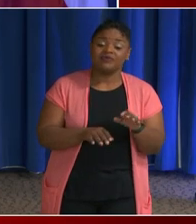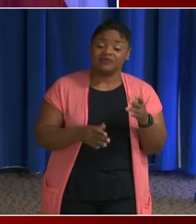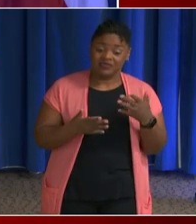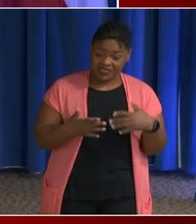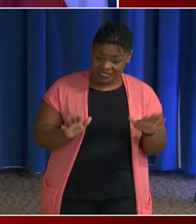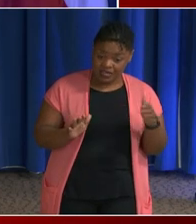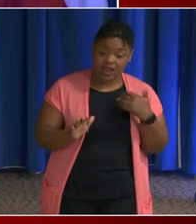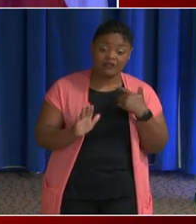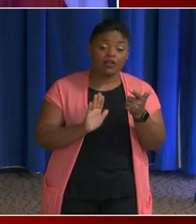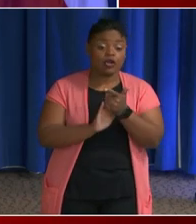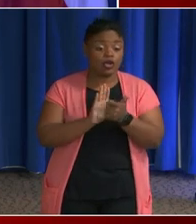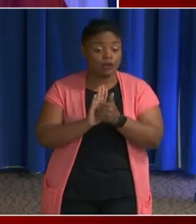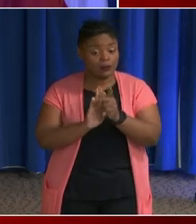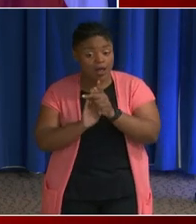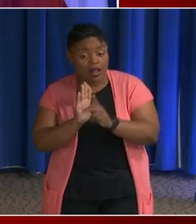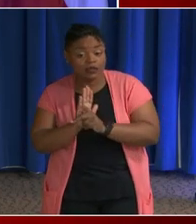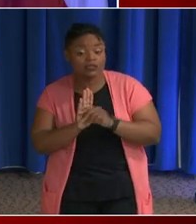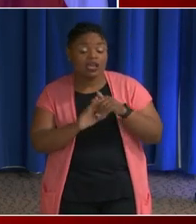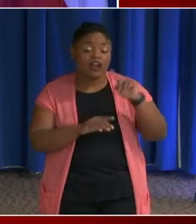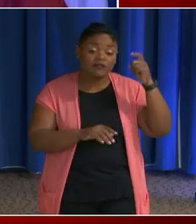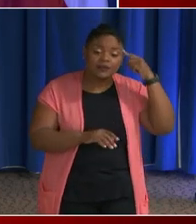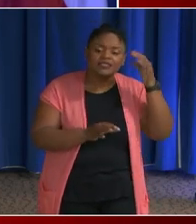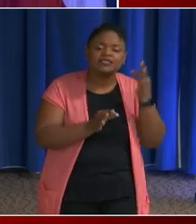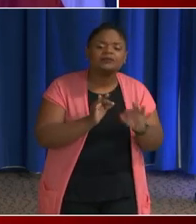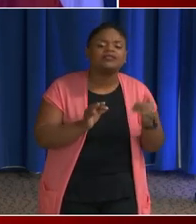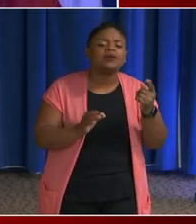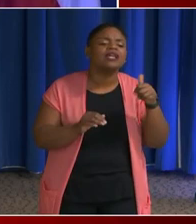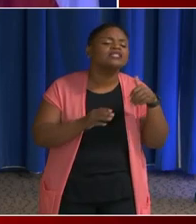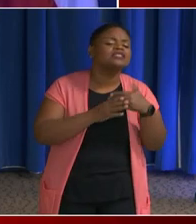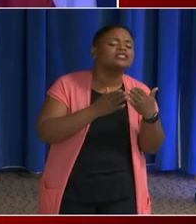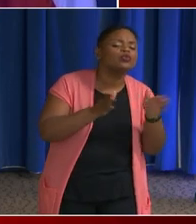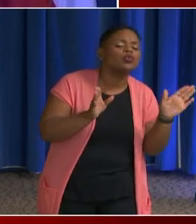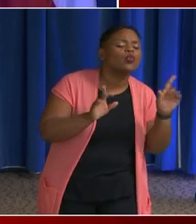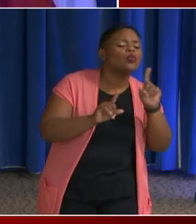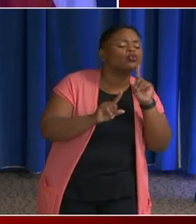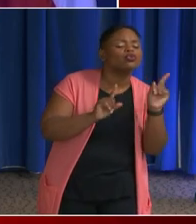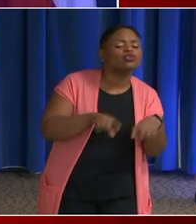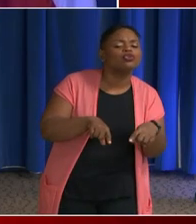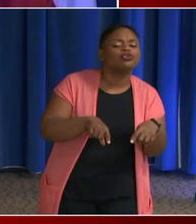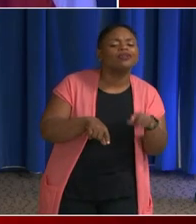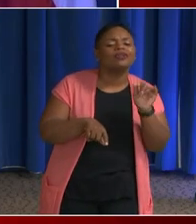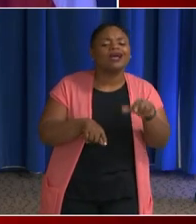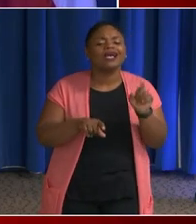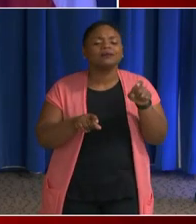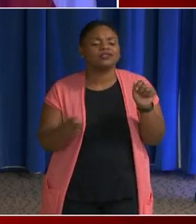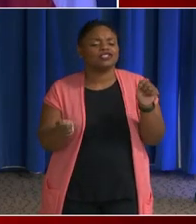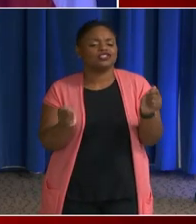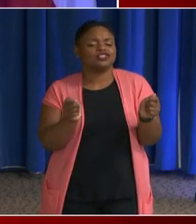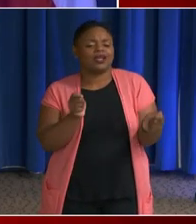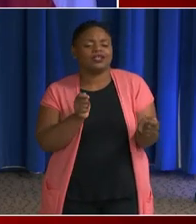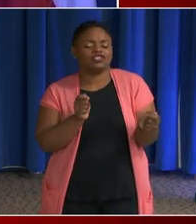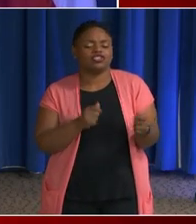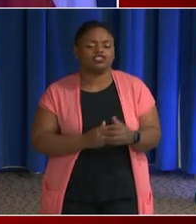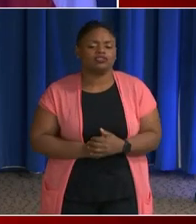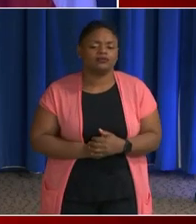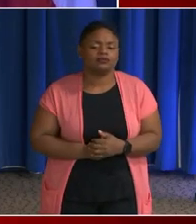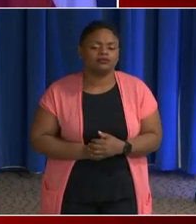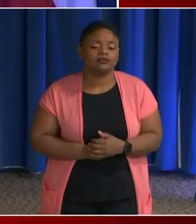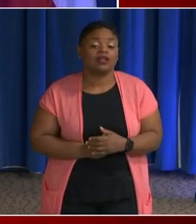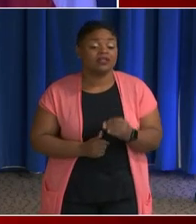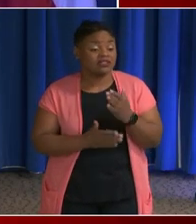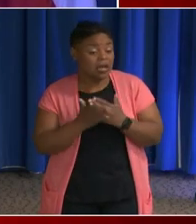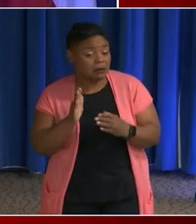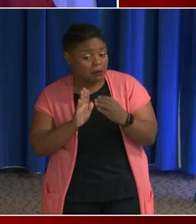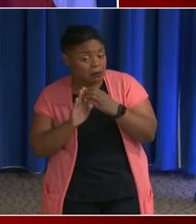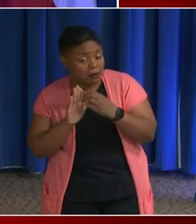of the government as opposed to just simply something in a general order that could be changed. But some of the provisions, like for